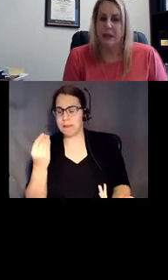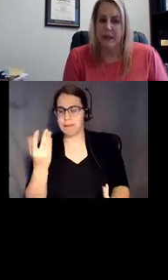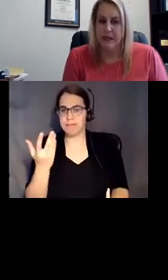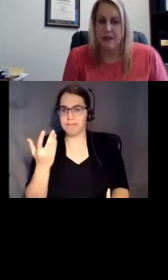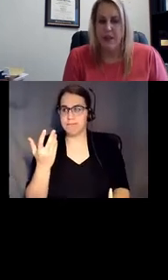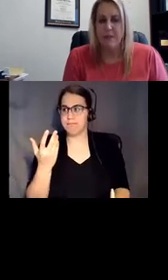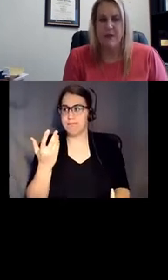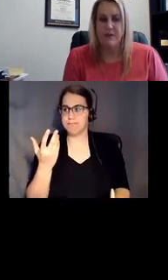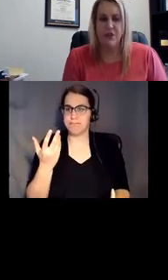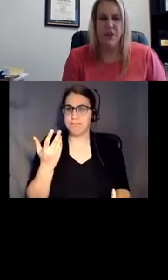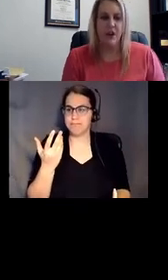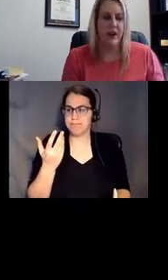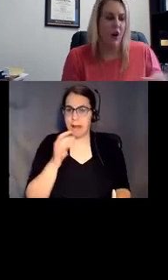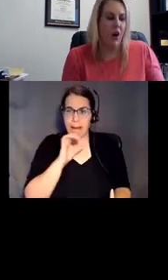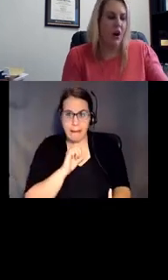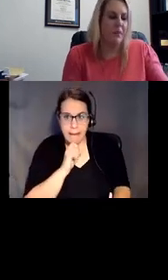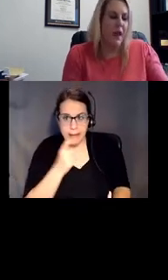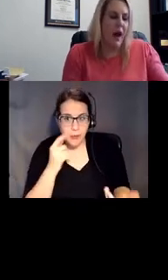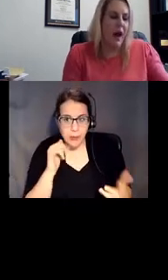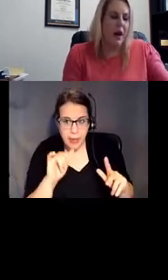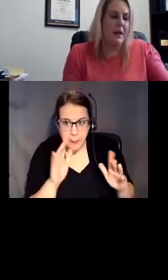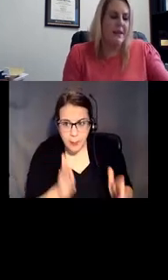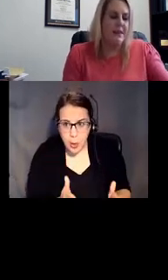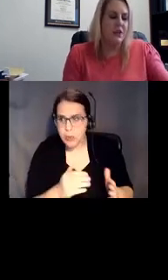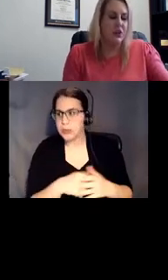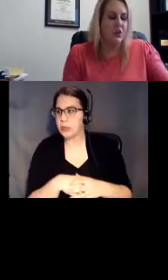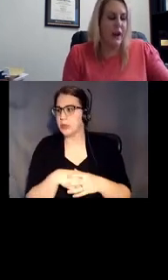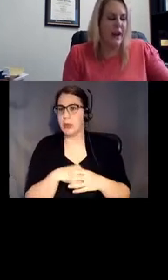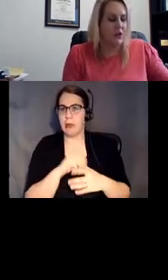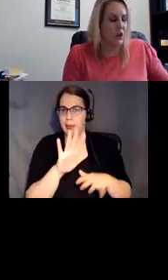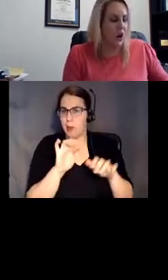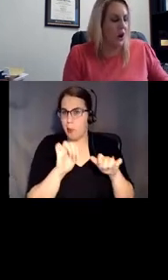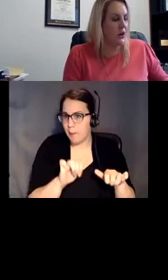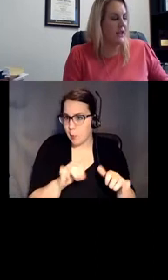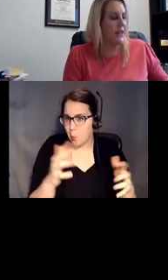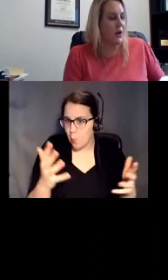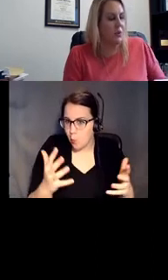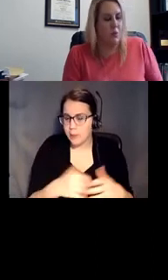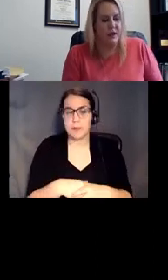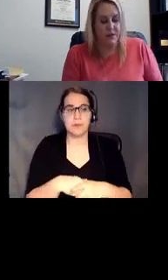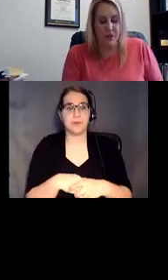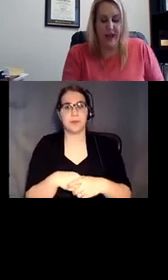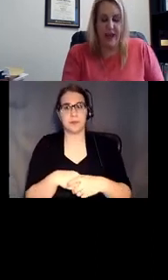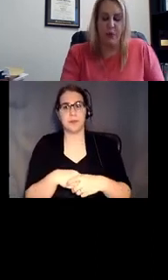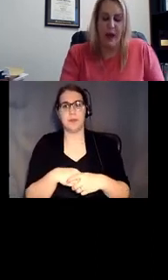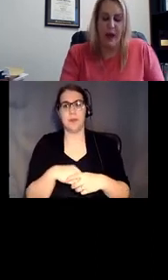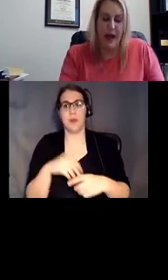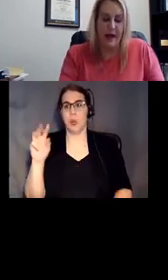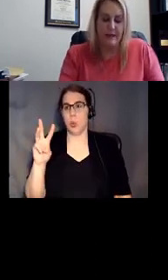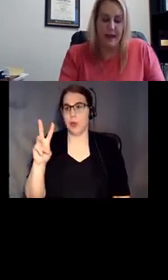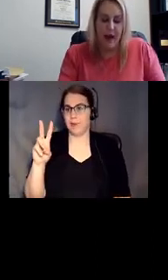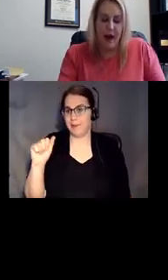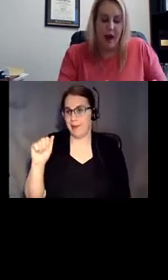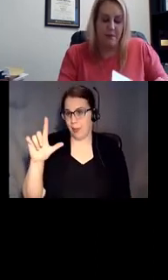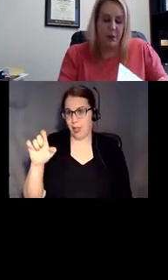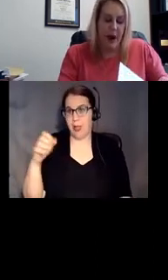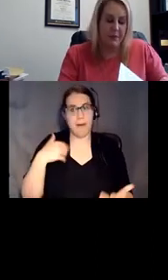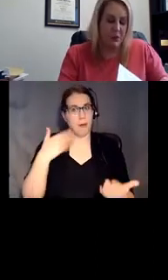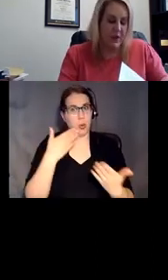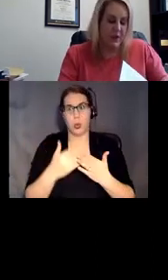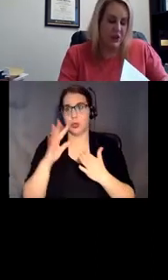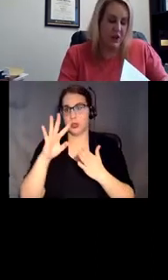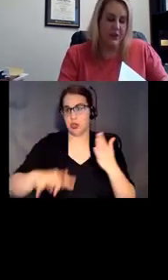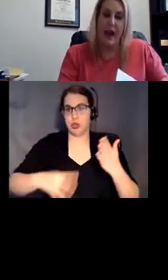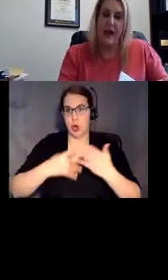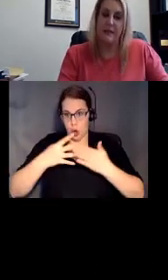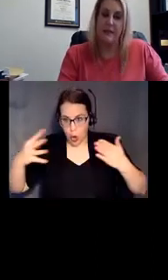the abilities of that beneficiary are. And there's a great chart that West Virginia ABLE has. Perhaps